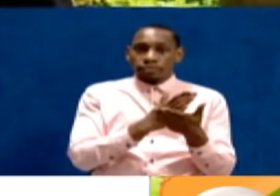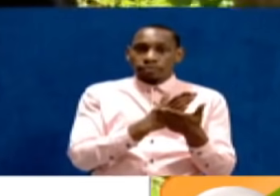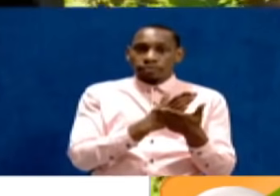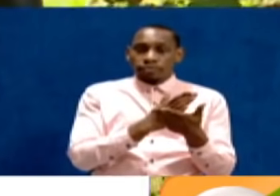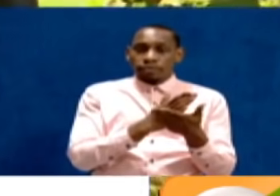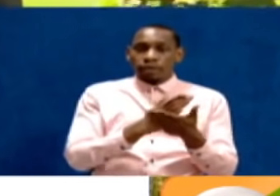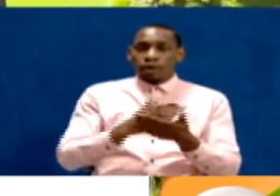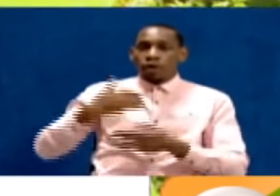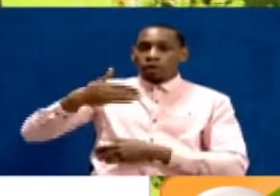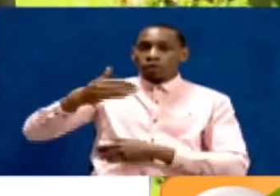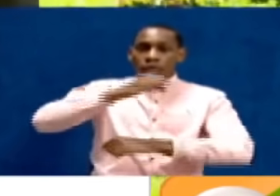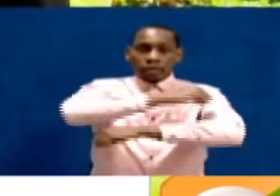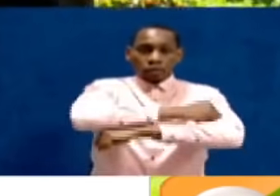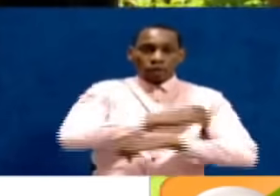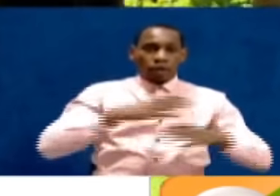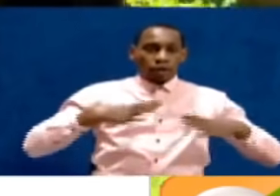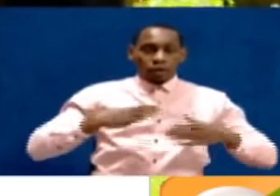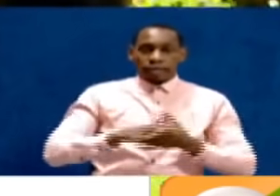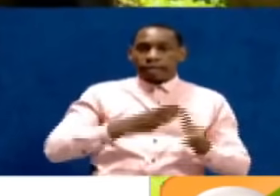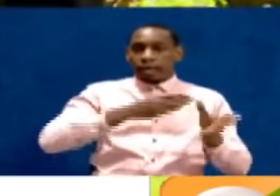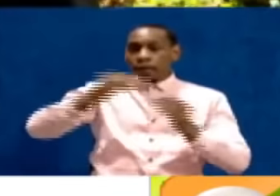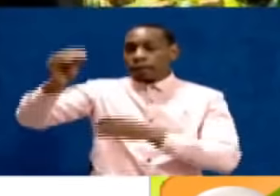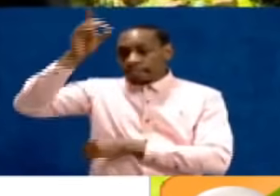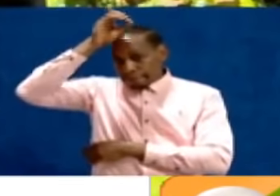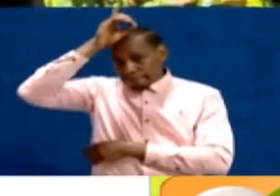every school holiday I had to spend in Mululu,